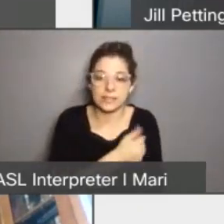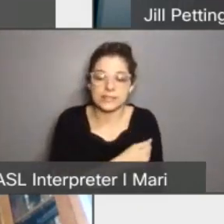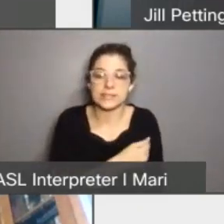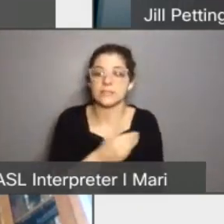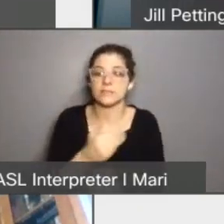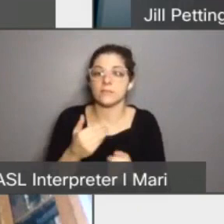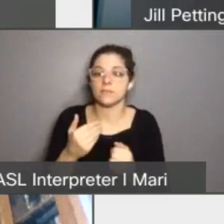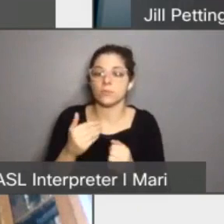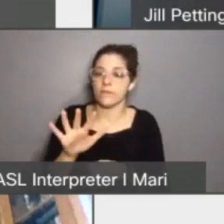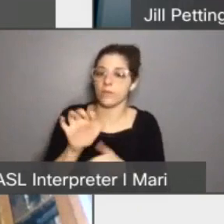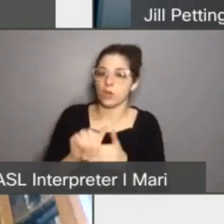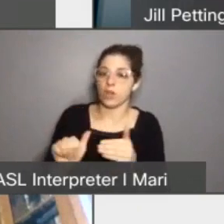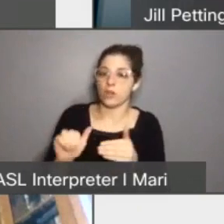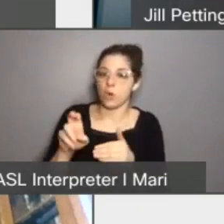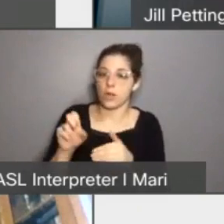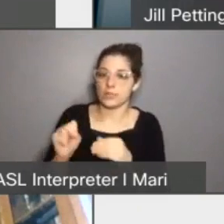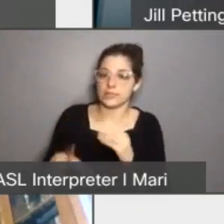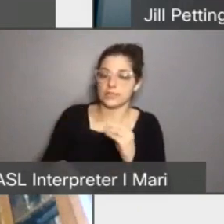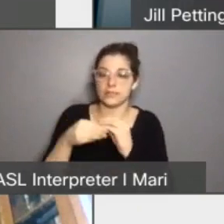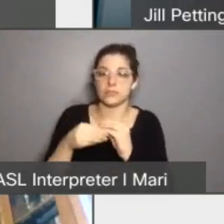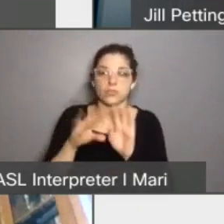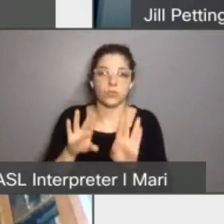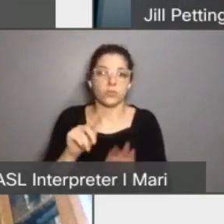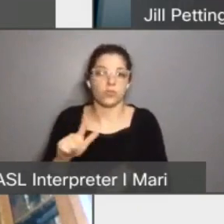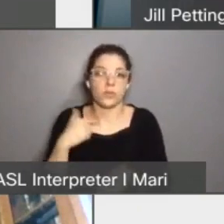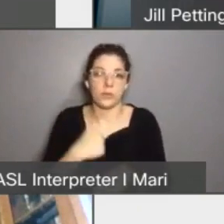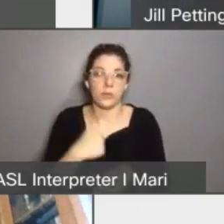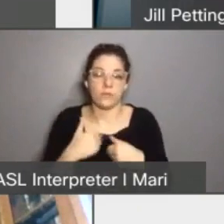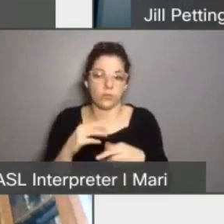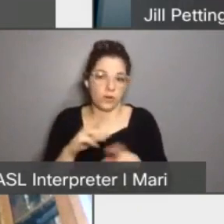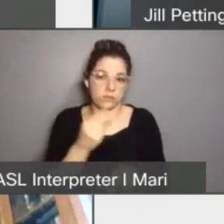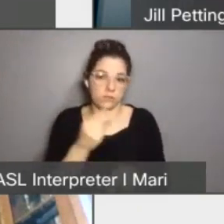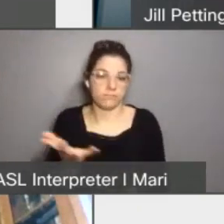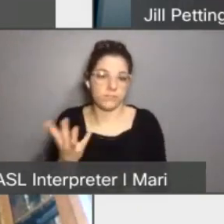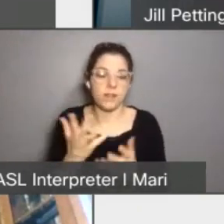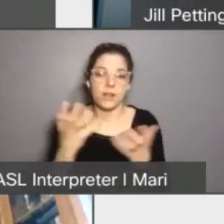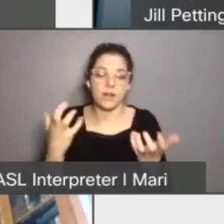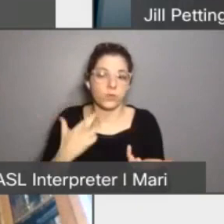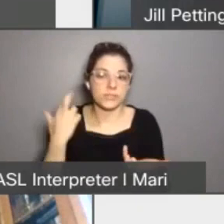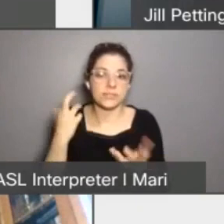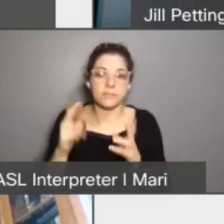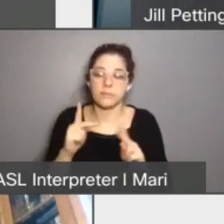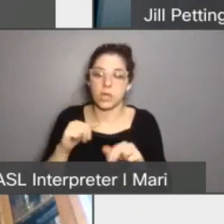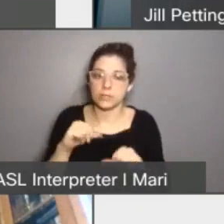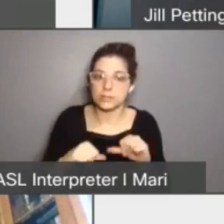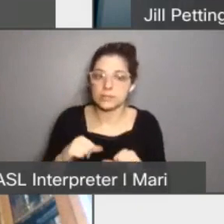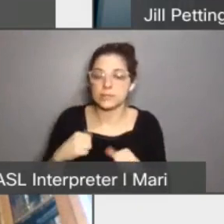the $500 bonus is a great tool that we have in the toolkit. There are lots of reasons that people are hesitant to